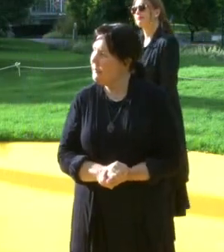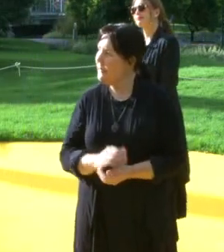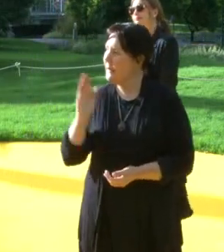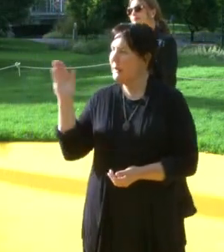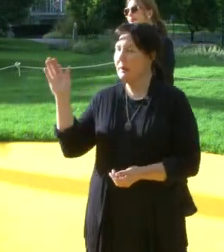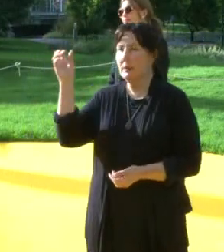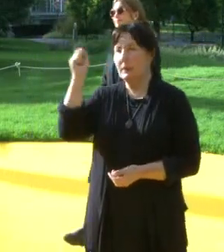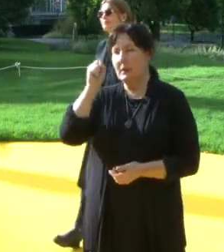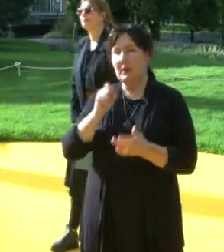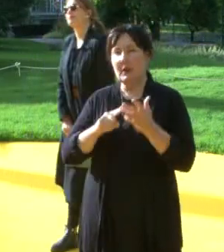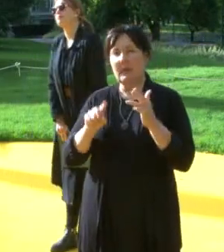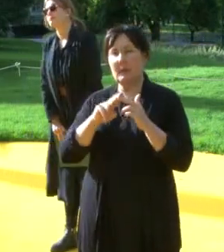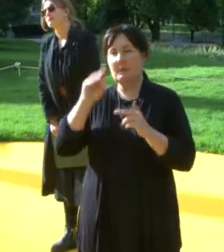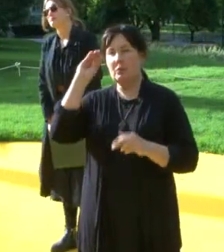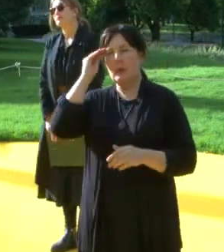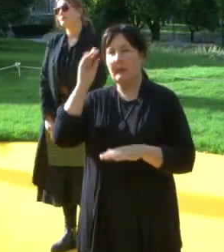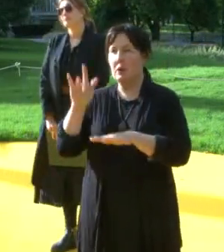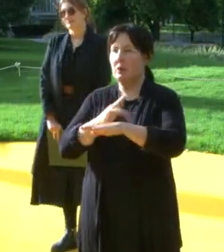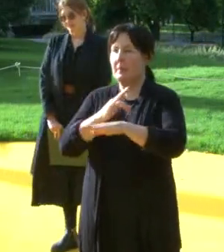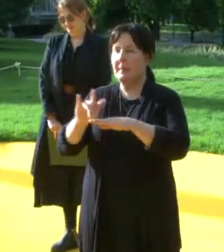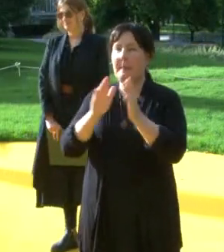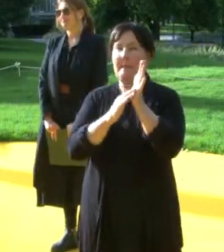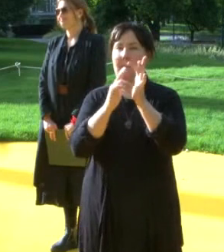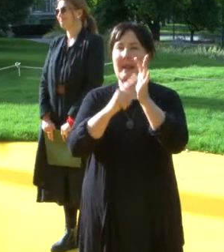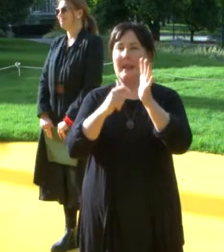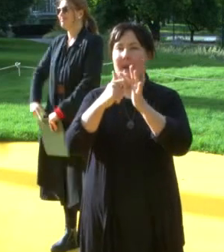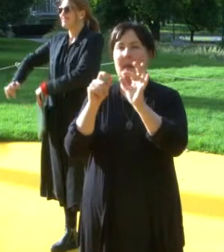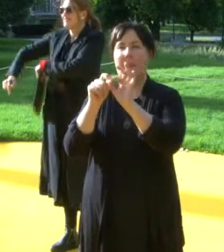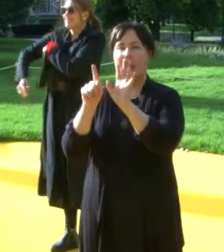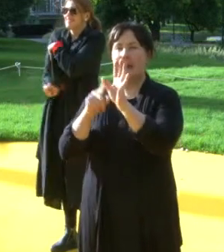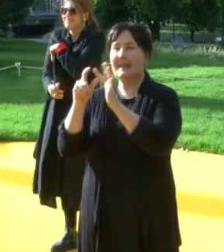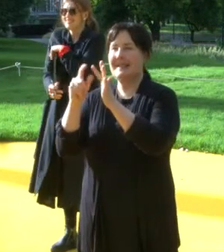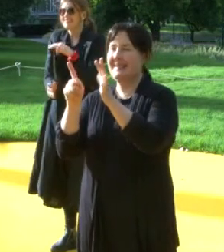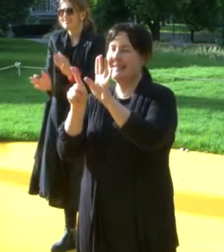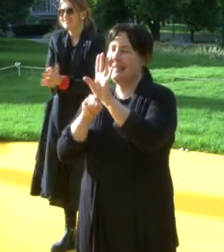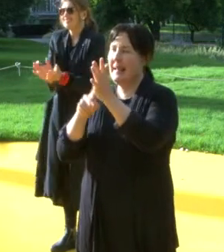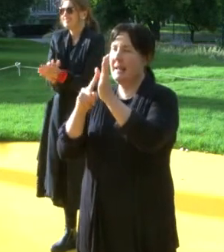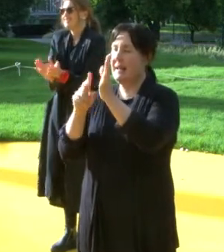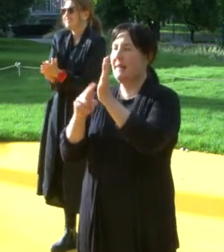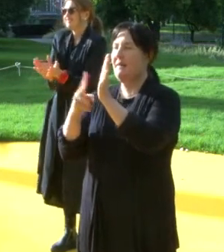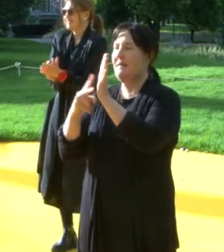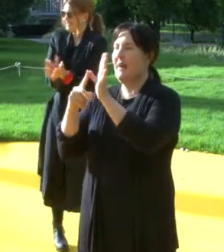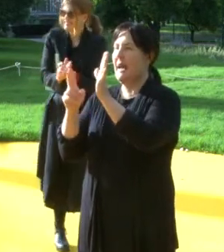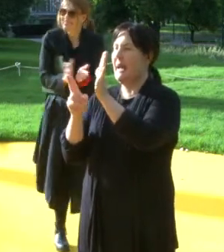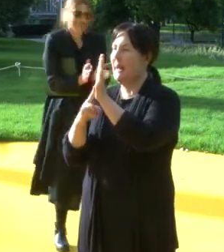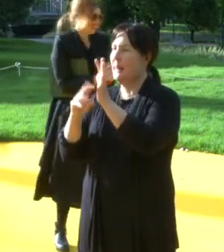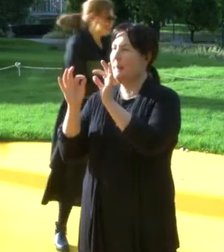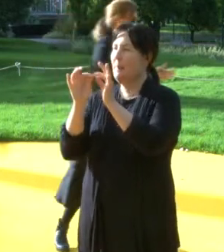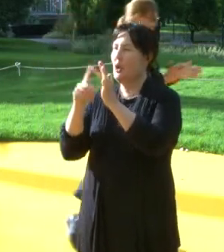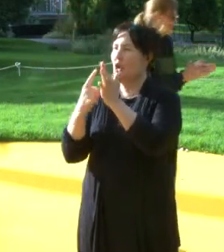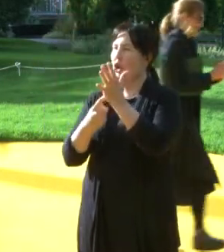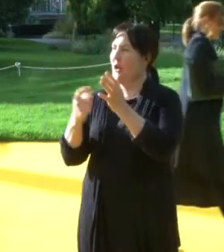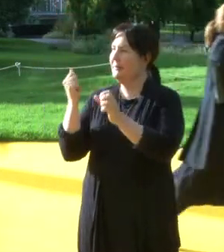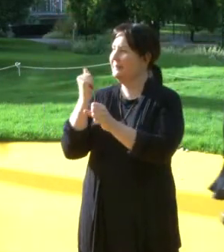So the winner of the prize for drama is Milk by Dylan Vandenberg, Currency Press and the Street Theatre.